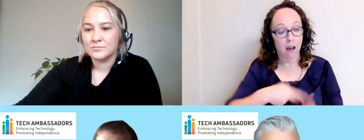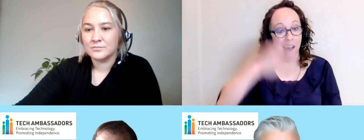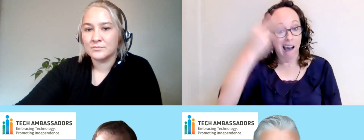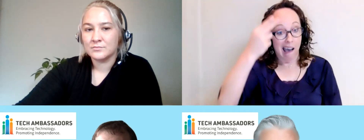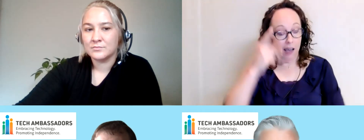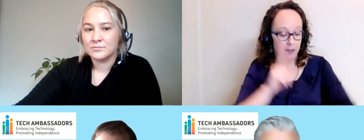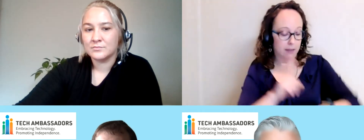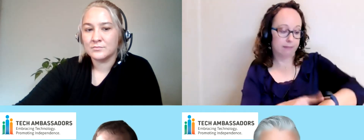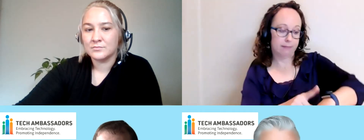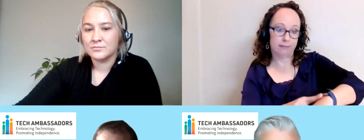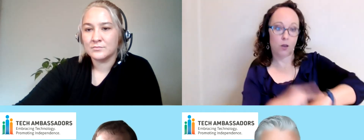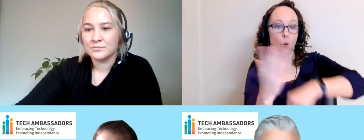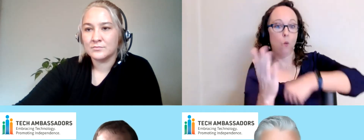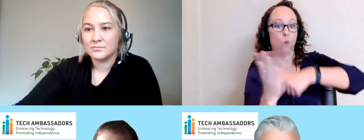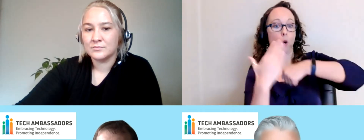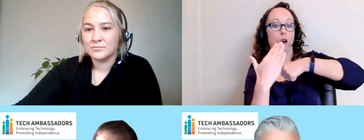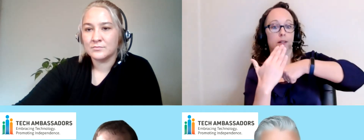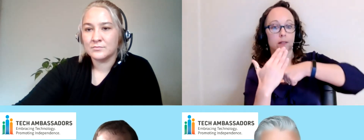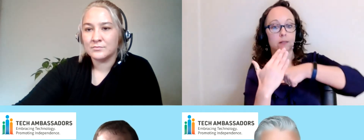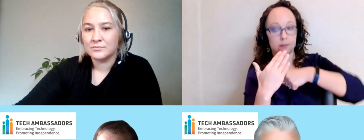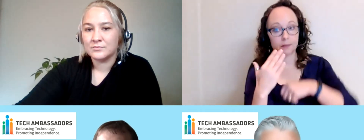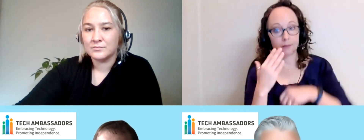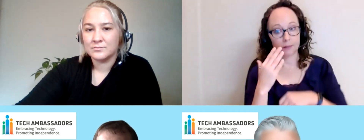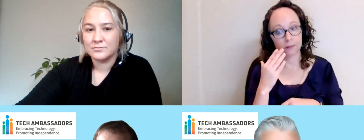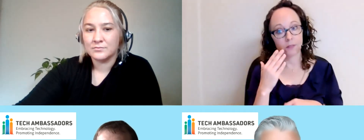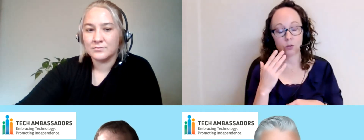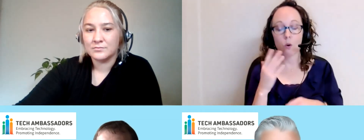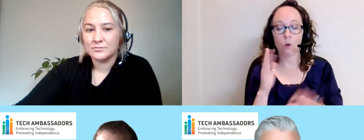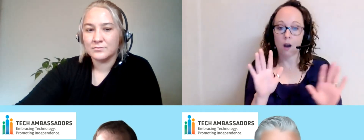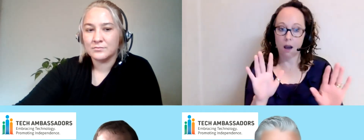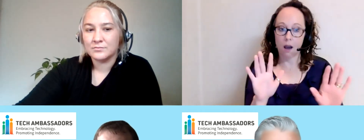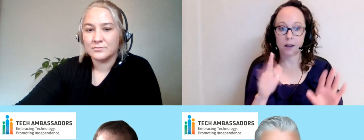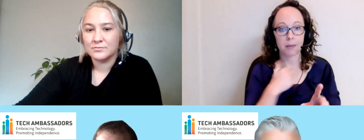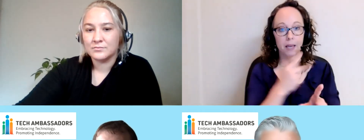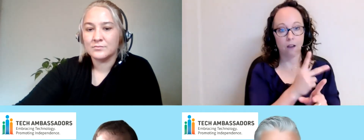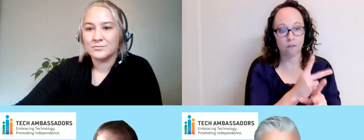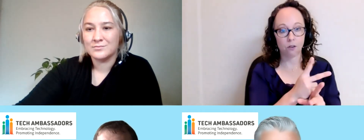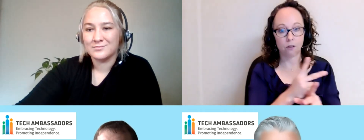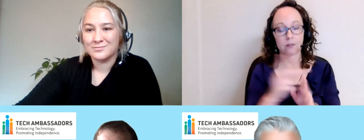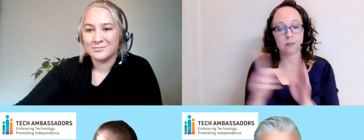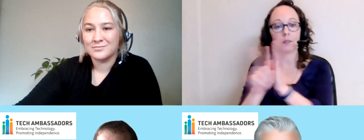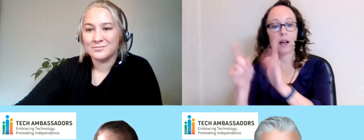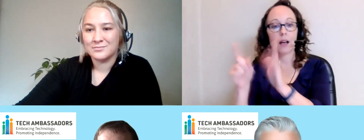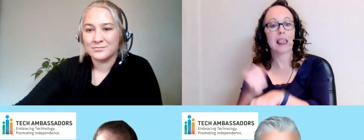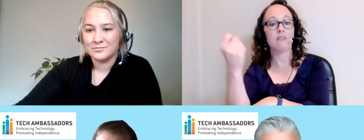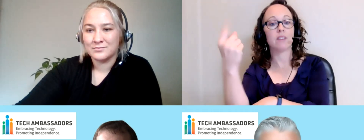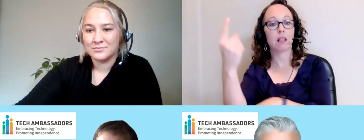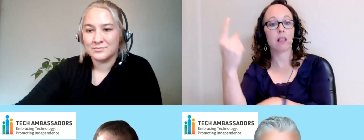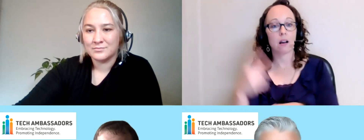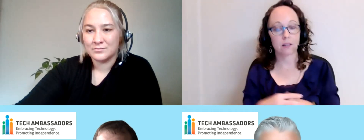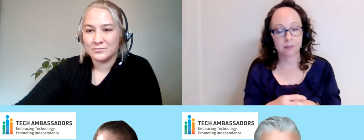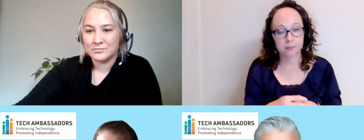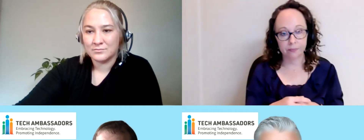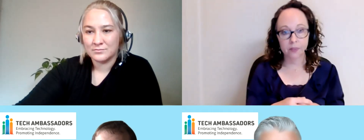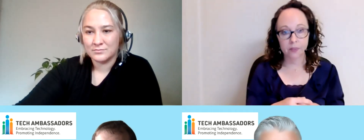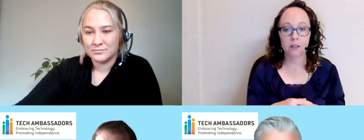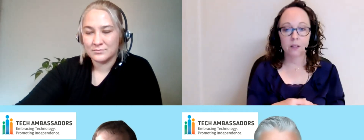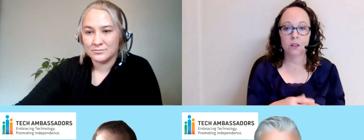me just so that I'm watching that. It's 11 o'clock. Aspect of my